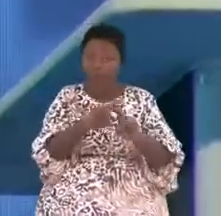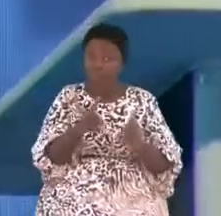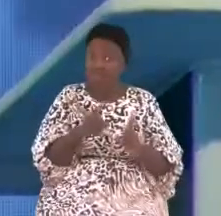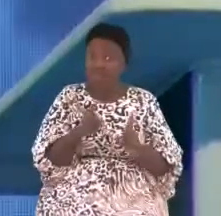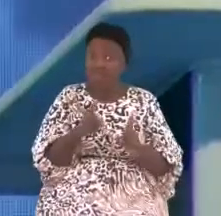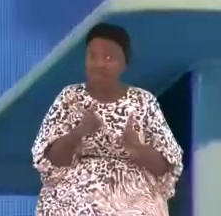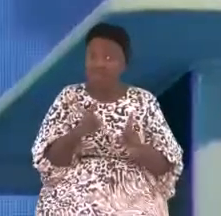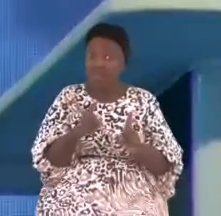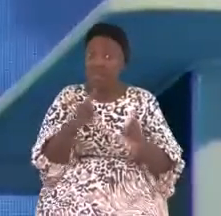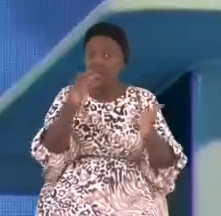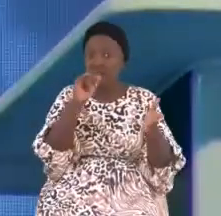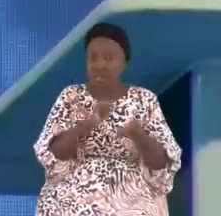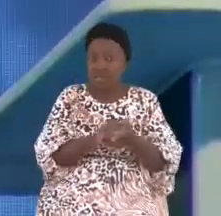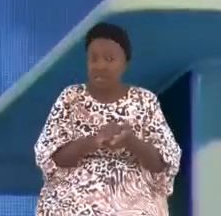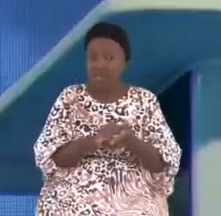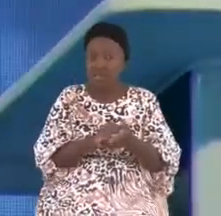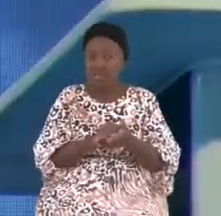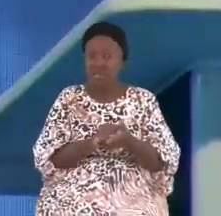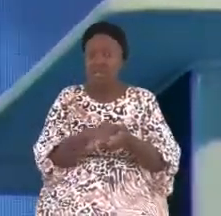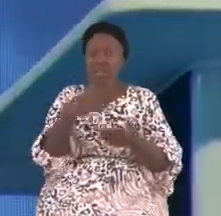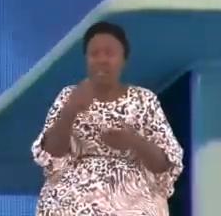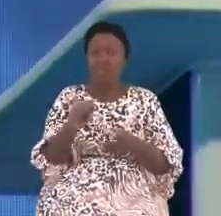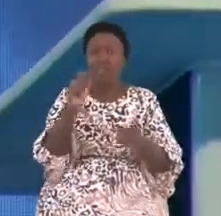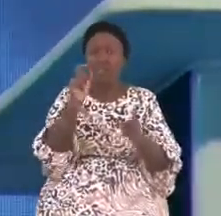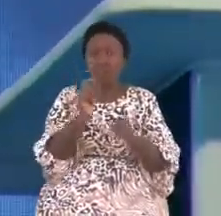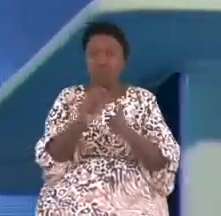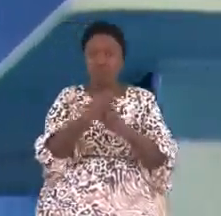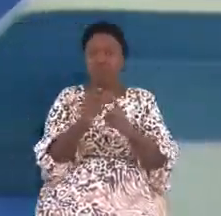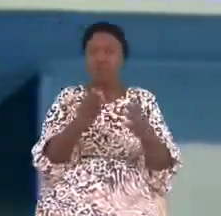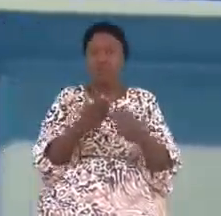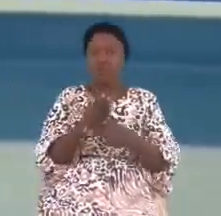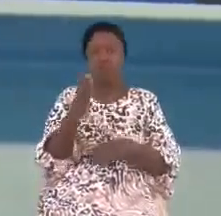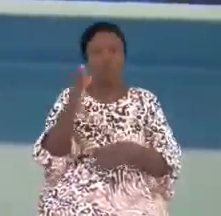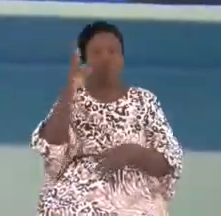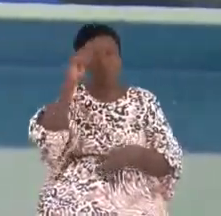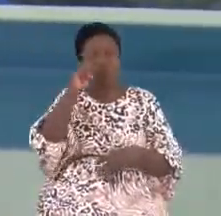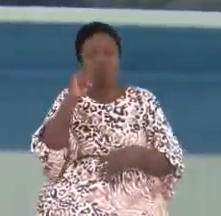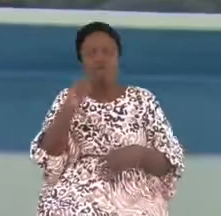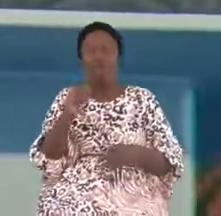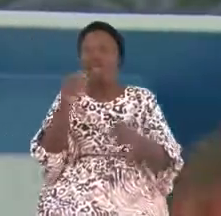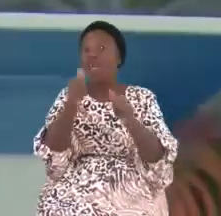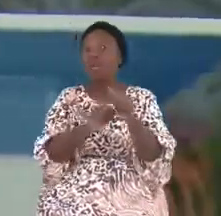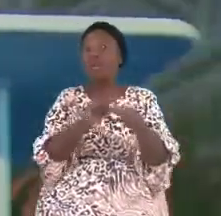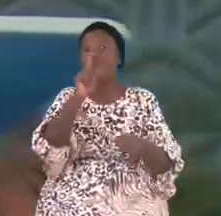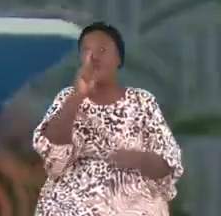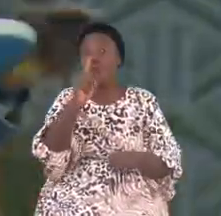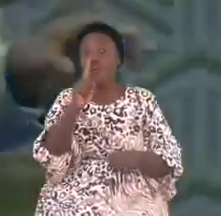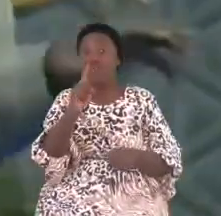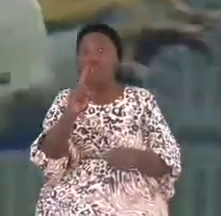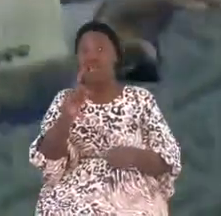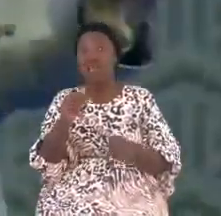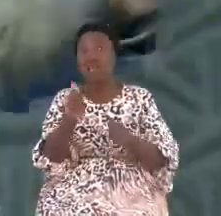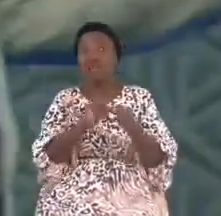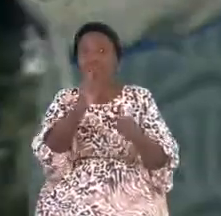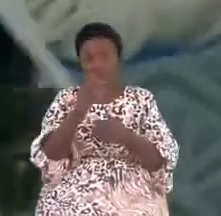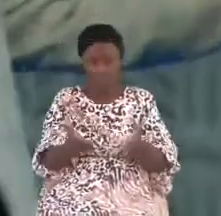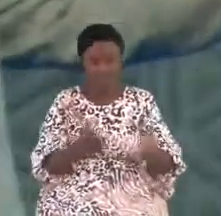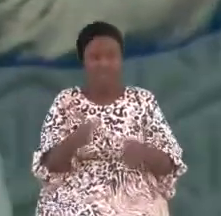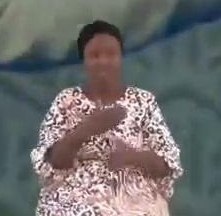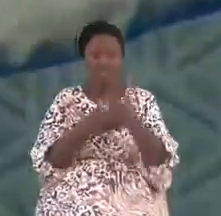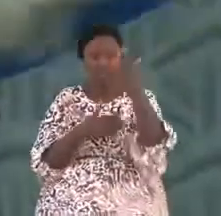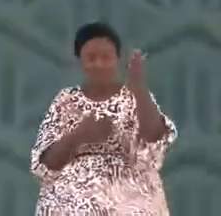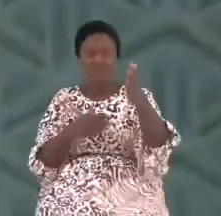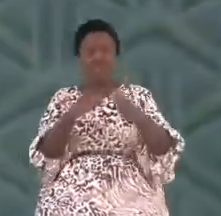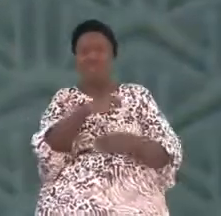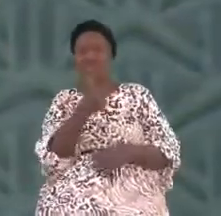that the world through him everyone everyone here everyone there everyone